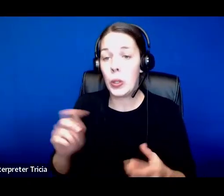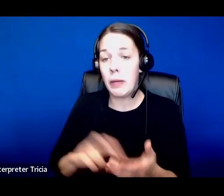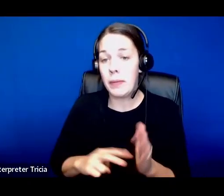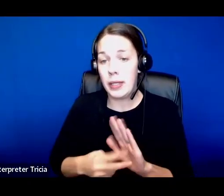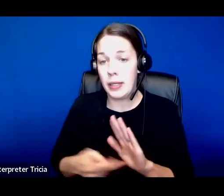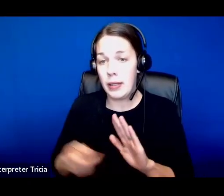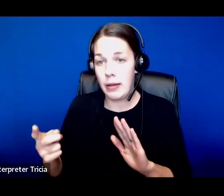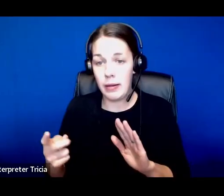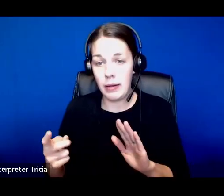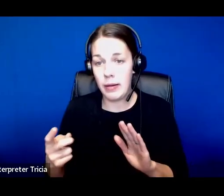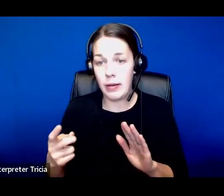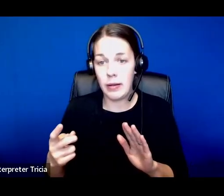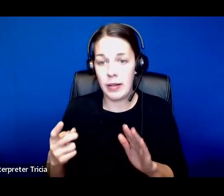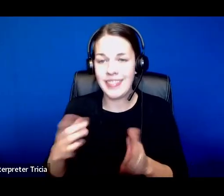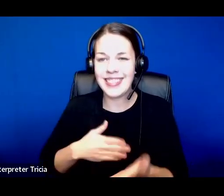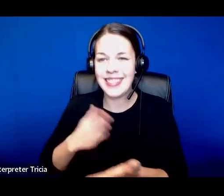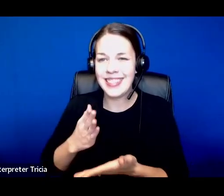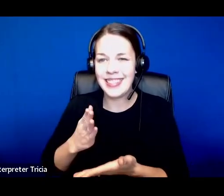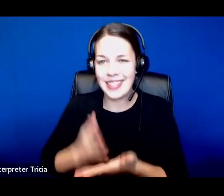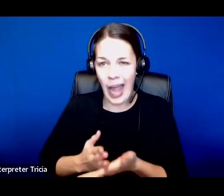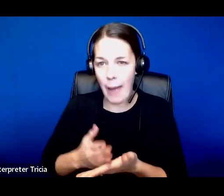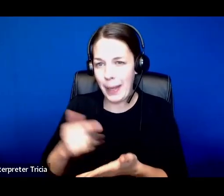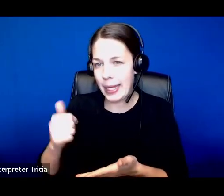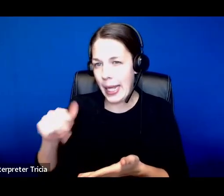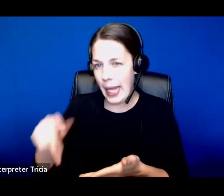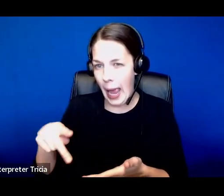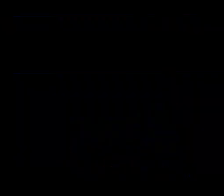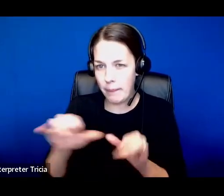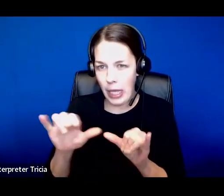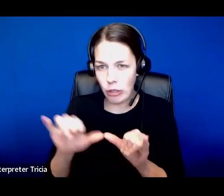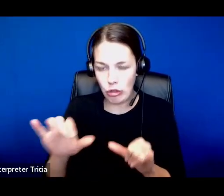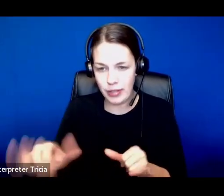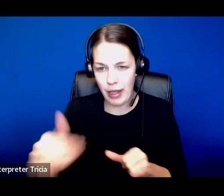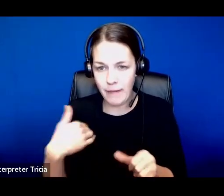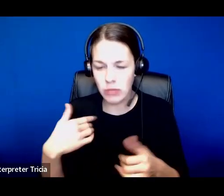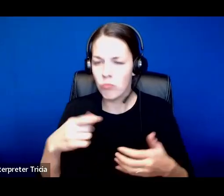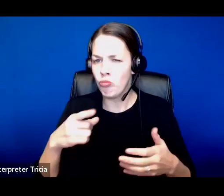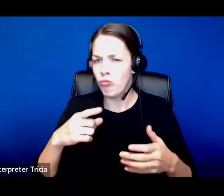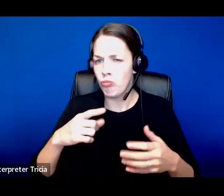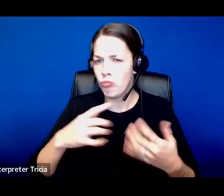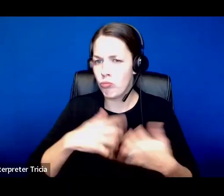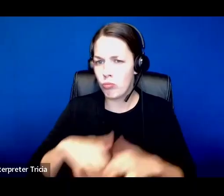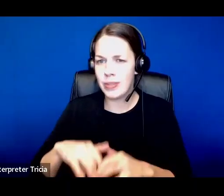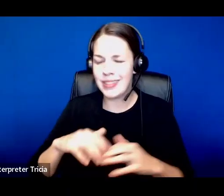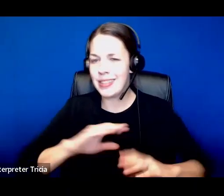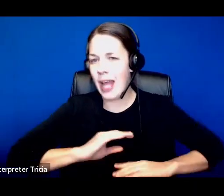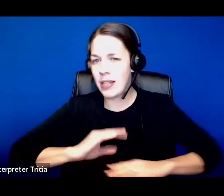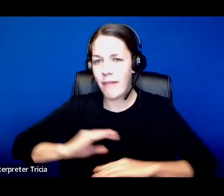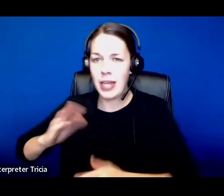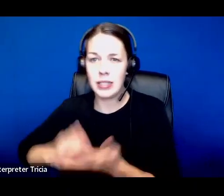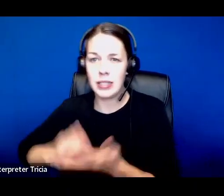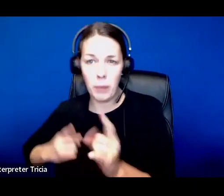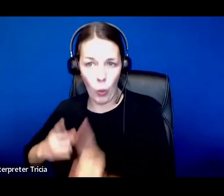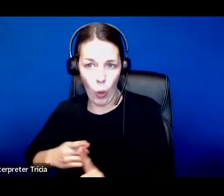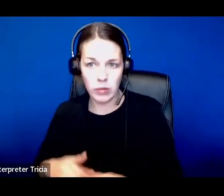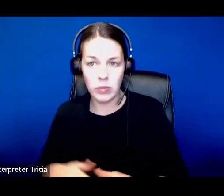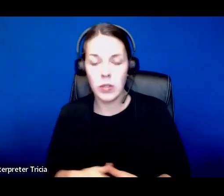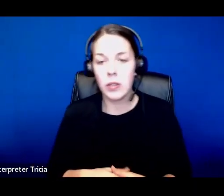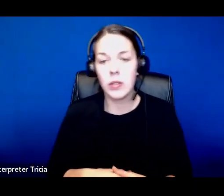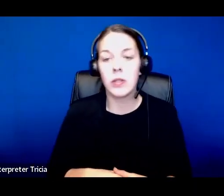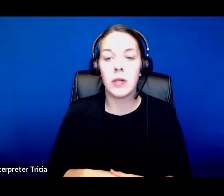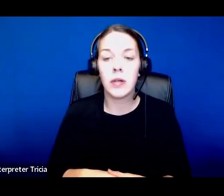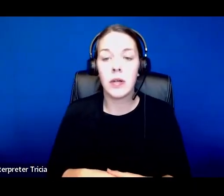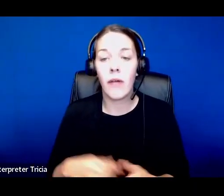are stopgap measures that will work really good to satisfy some goals while you're figuring it out. For example,